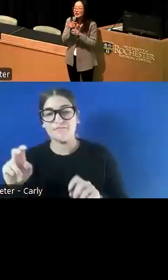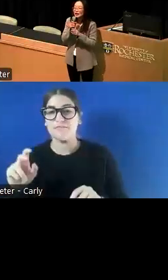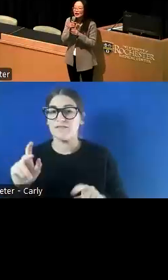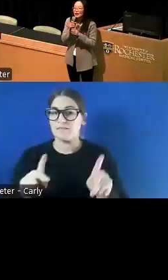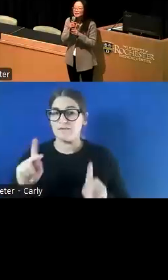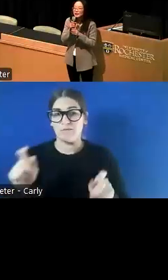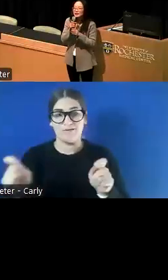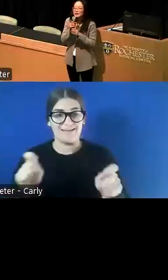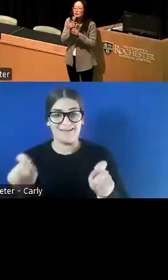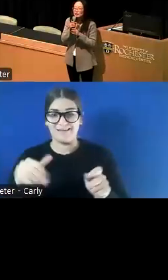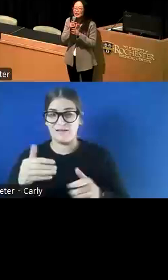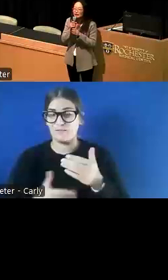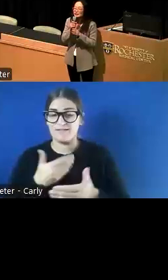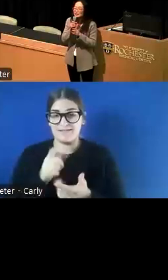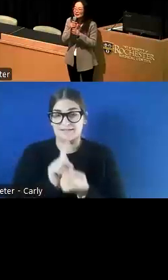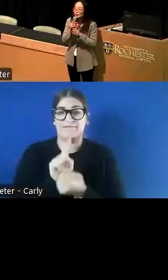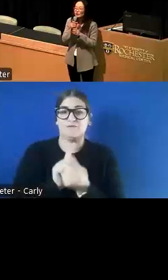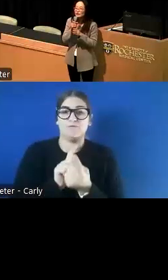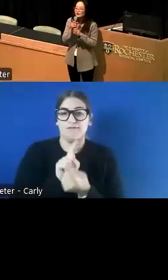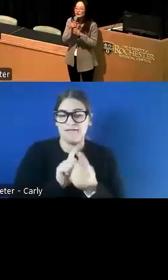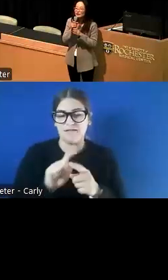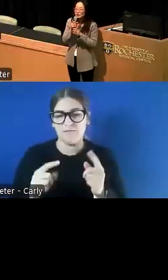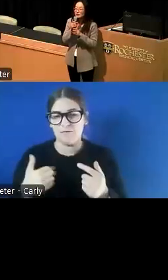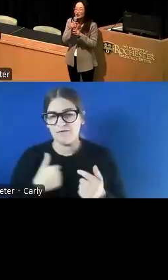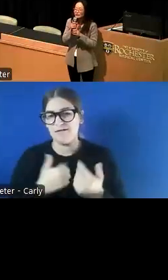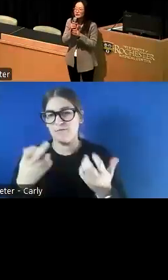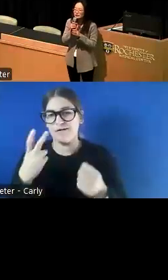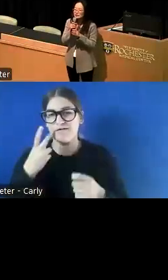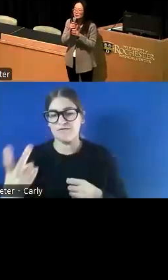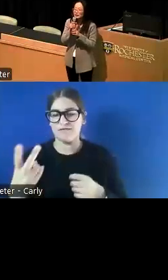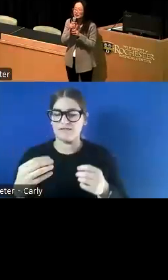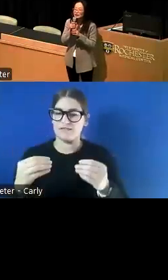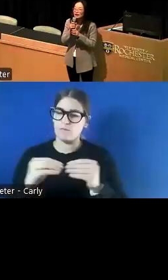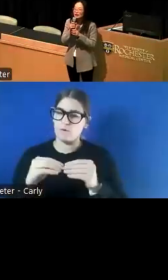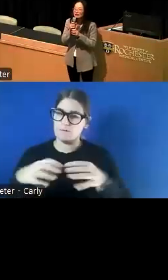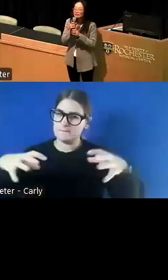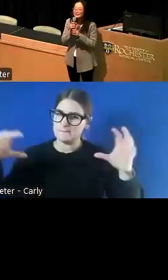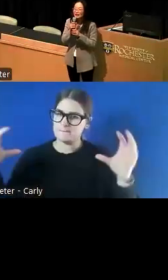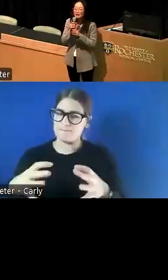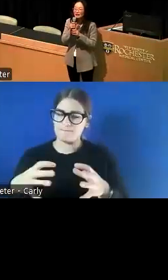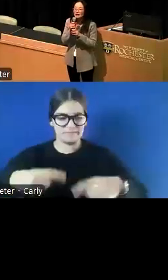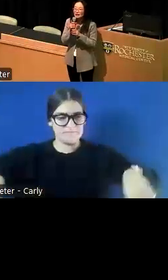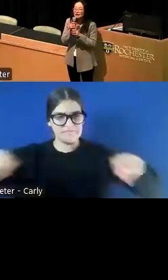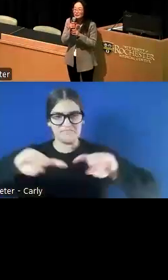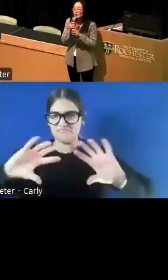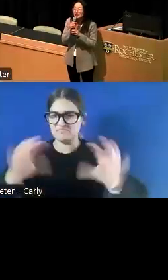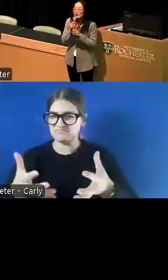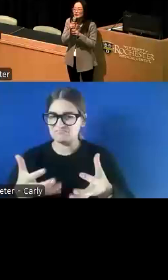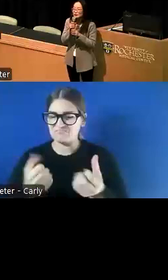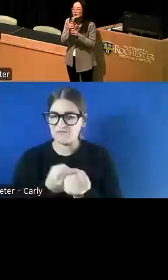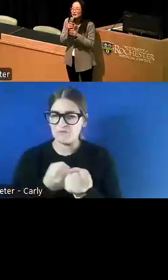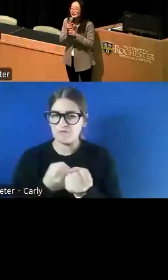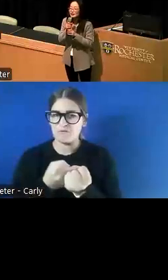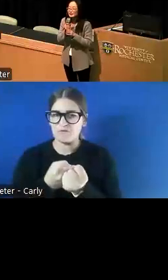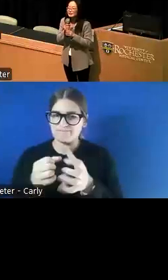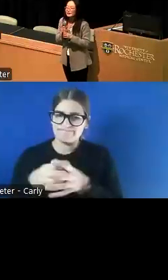individually, but we would like to see more of the concerted effort in building their support system